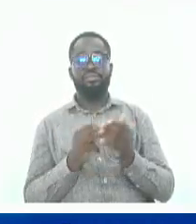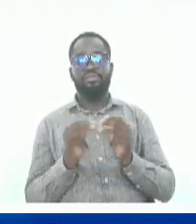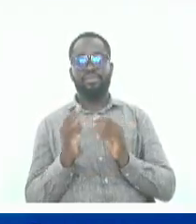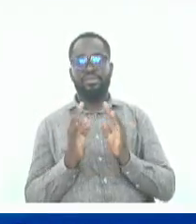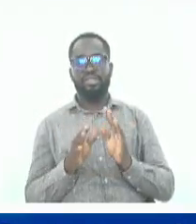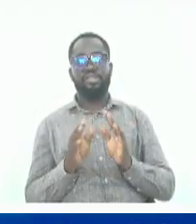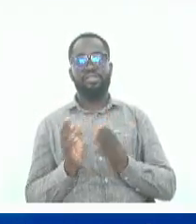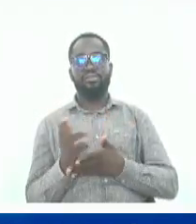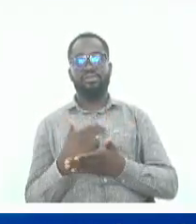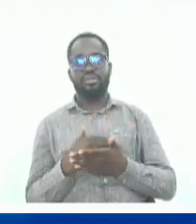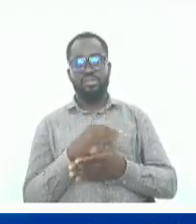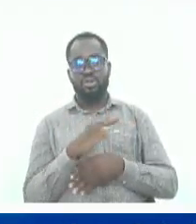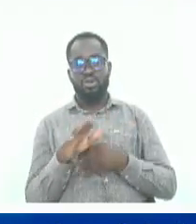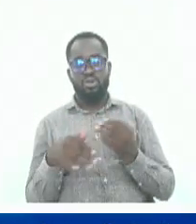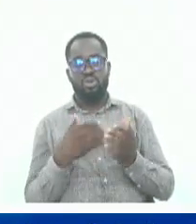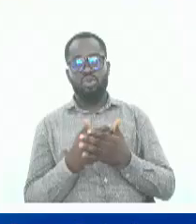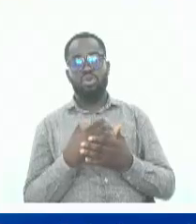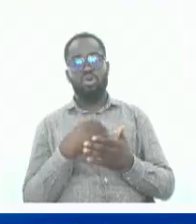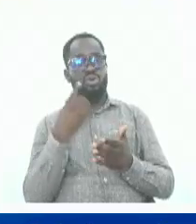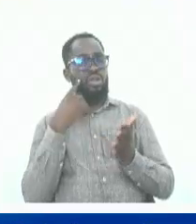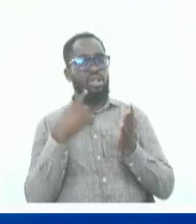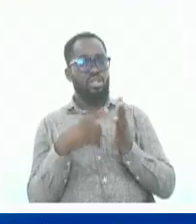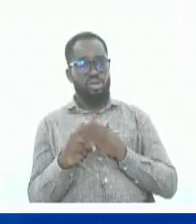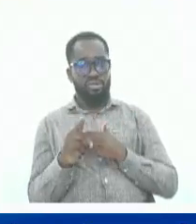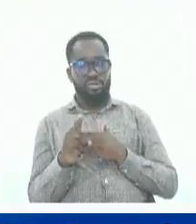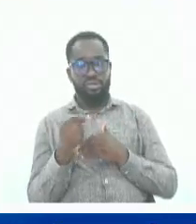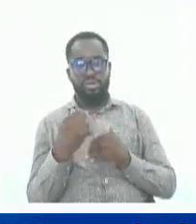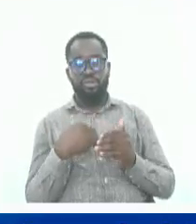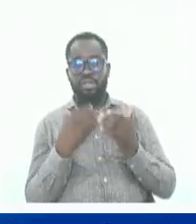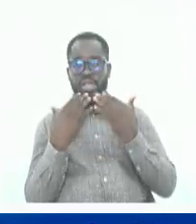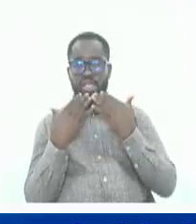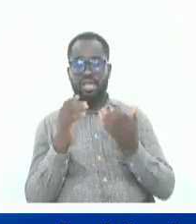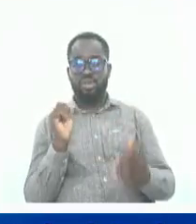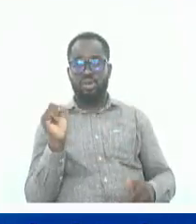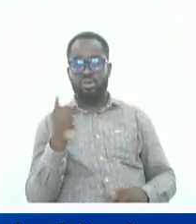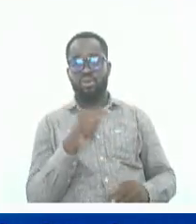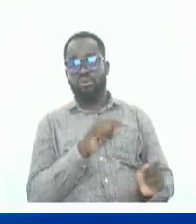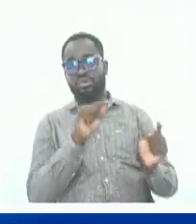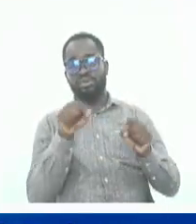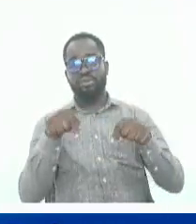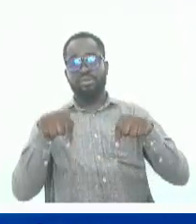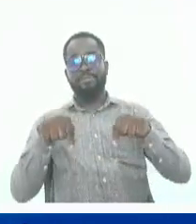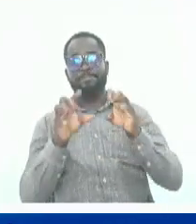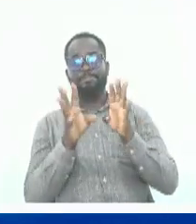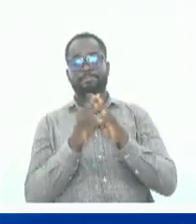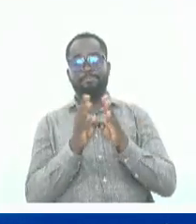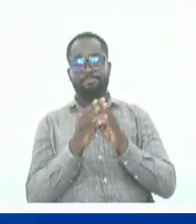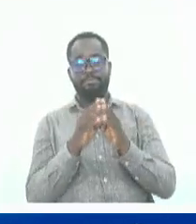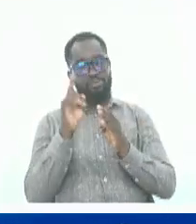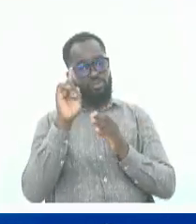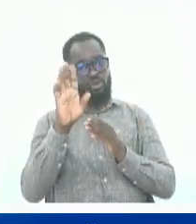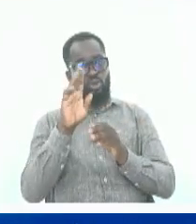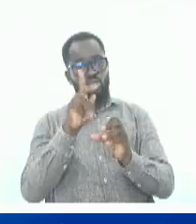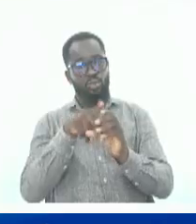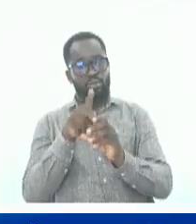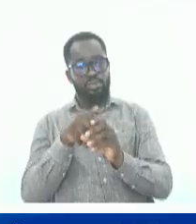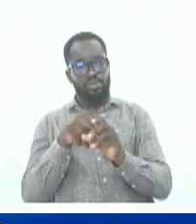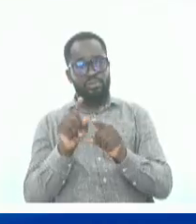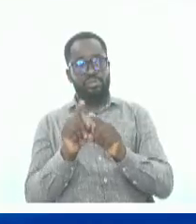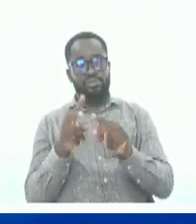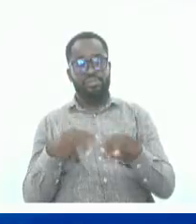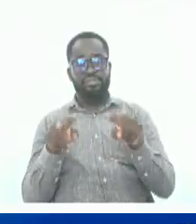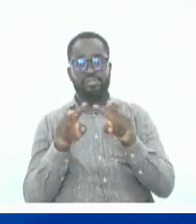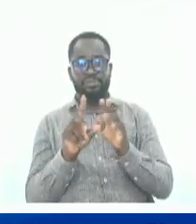the returns that we are all looking for. I'd like to thank all of you for attending today's meeting and for your participation and